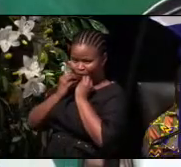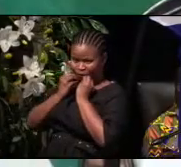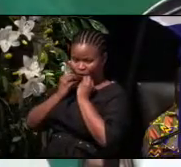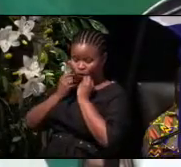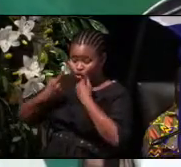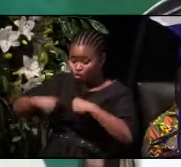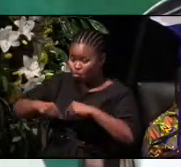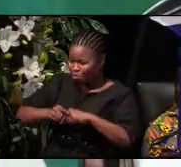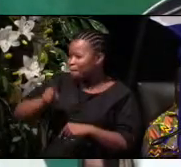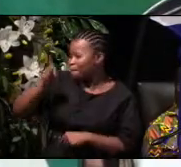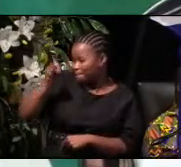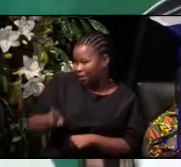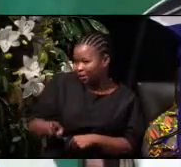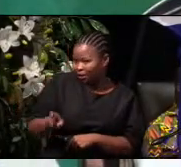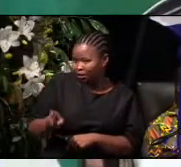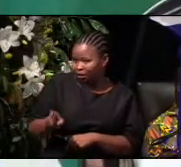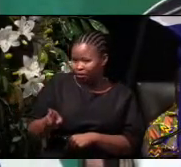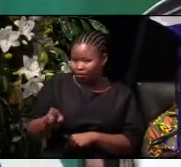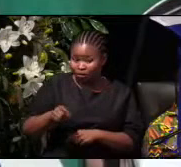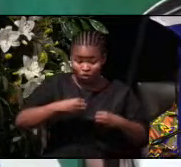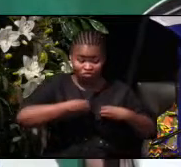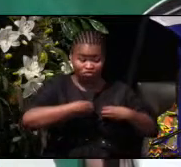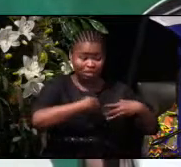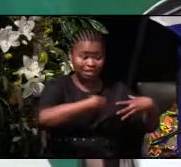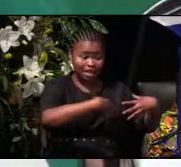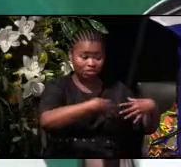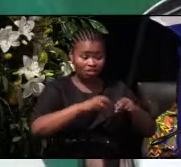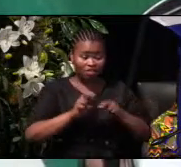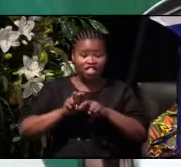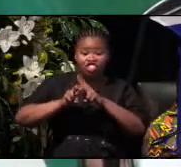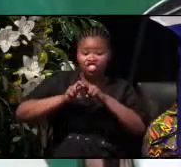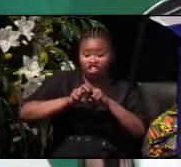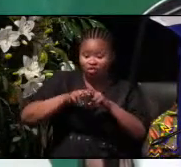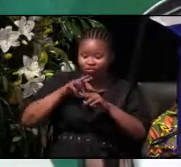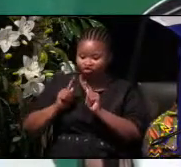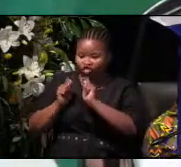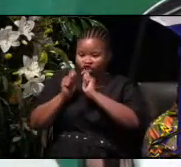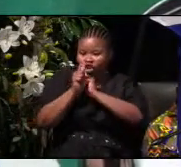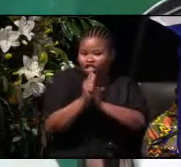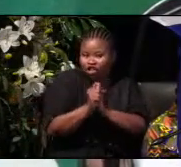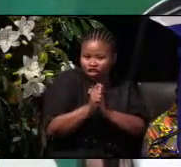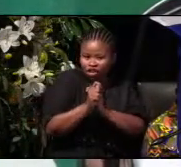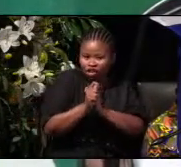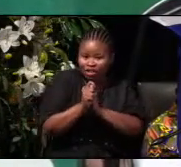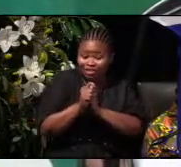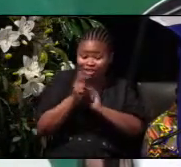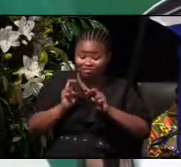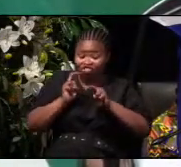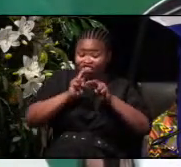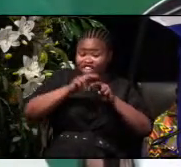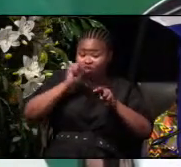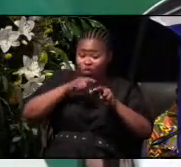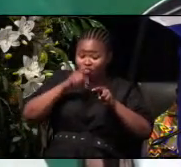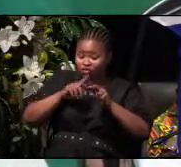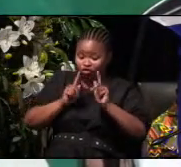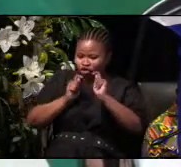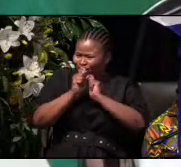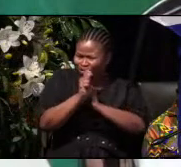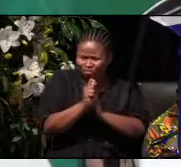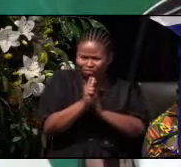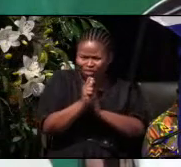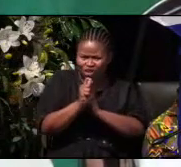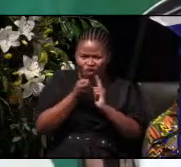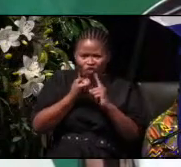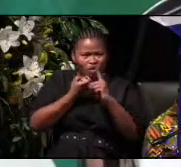we must begin to take that journey of change but that journey of change will not